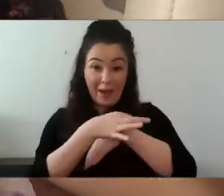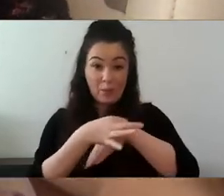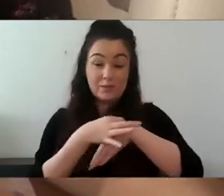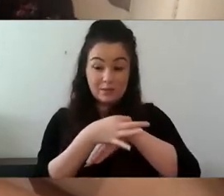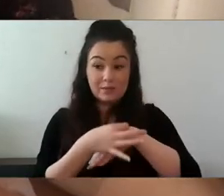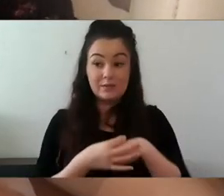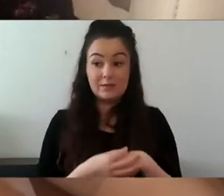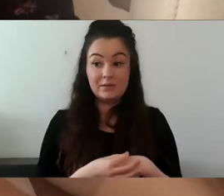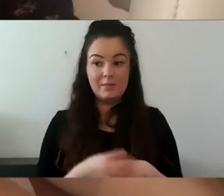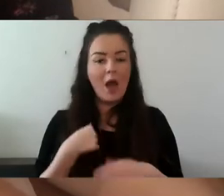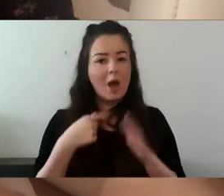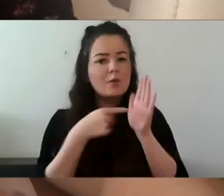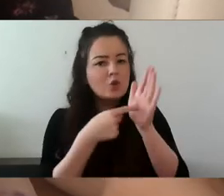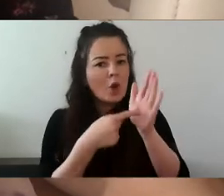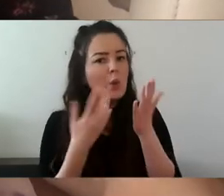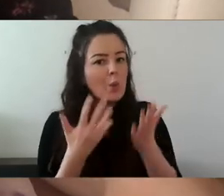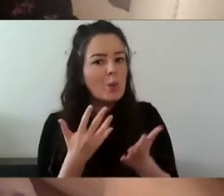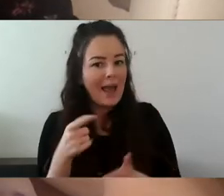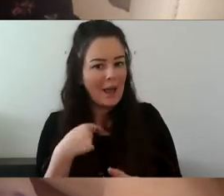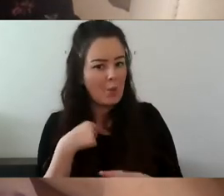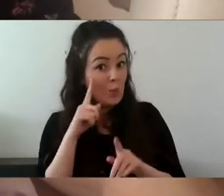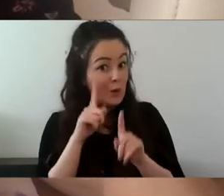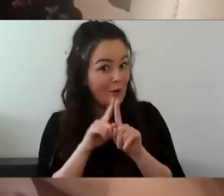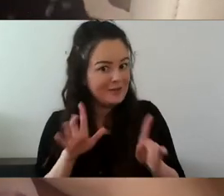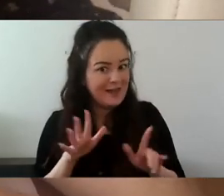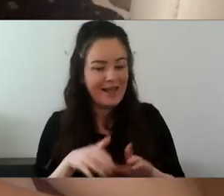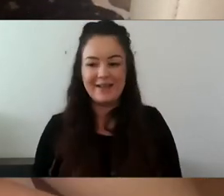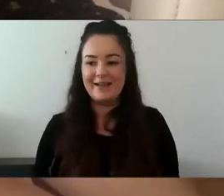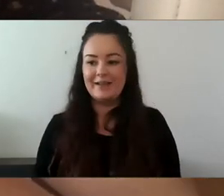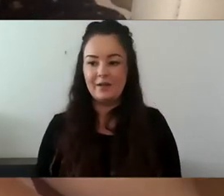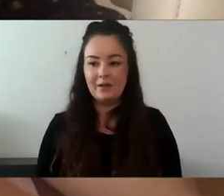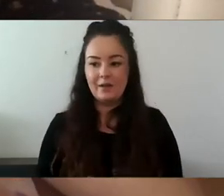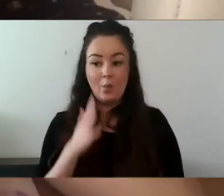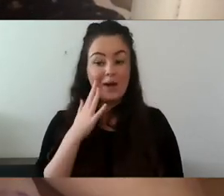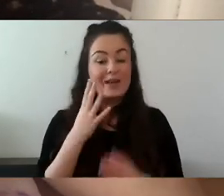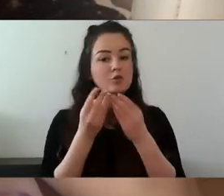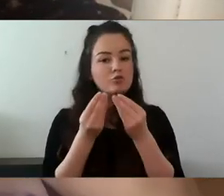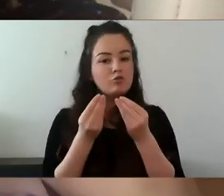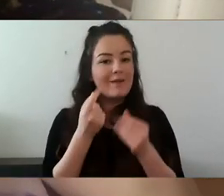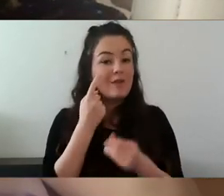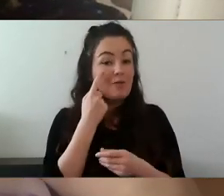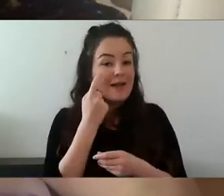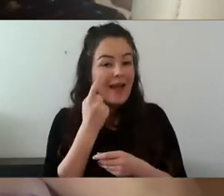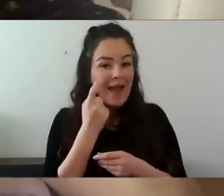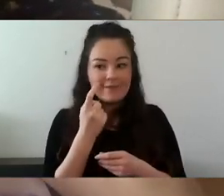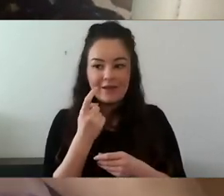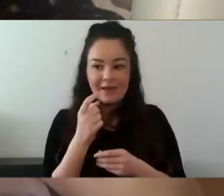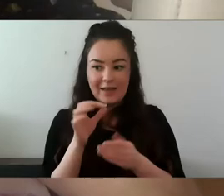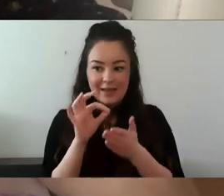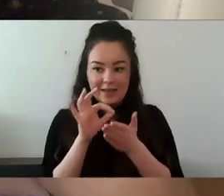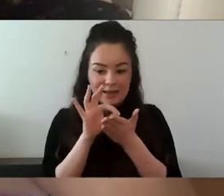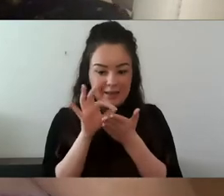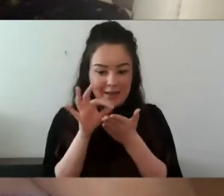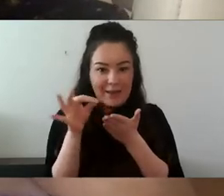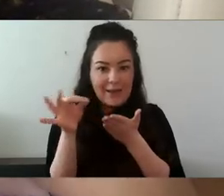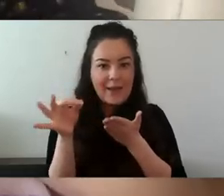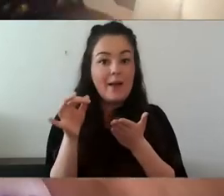few hours, and then I'm just going to do mine now so you can see. Once it's dry, just very